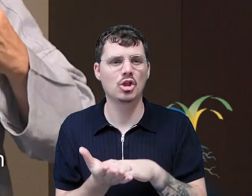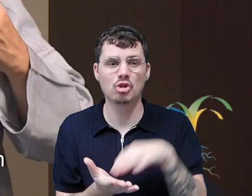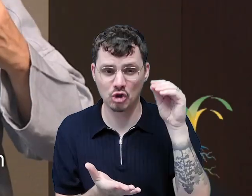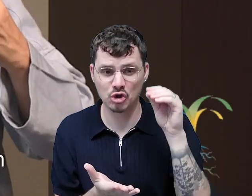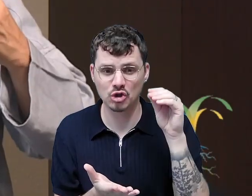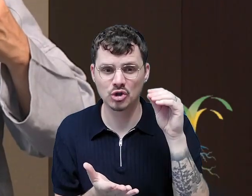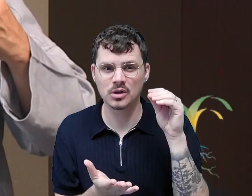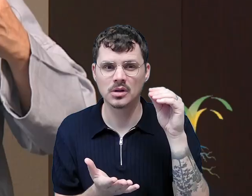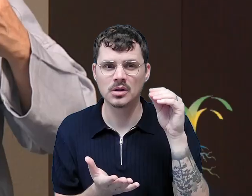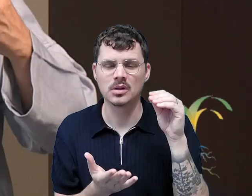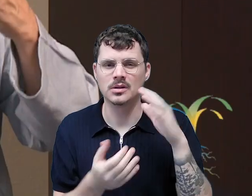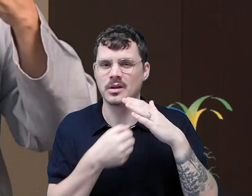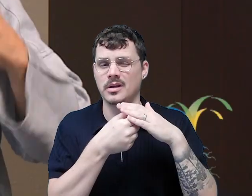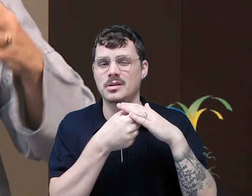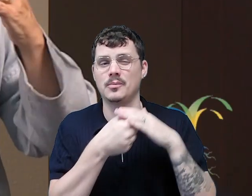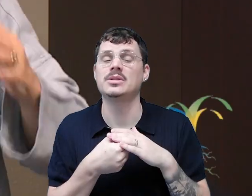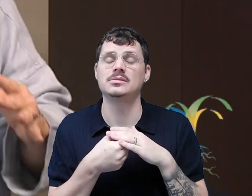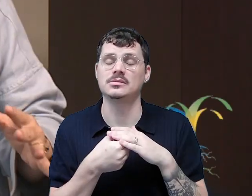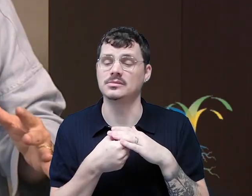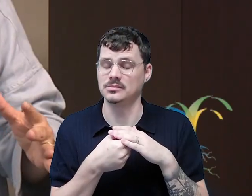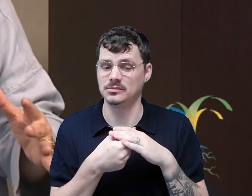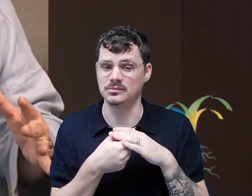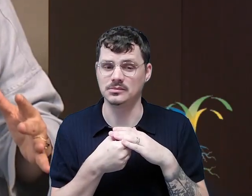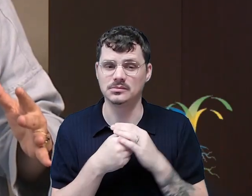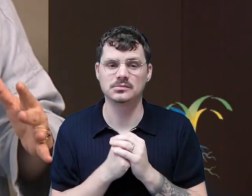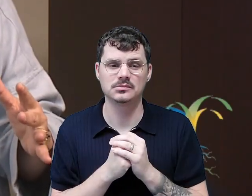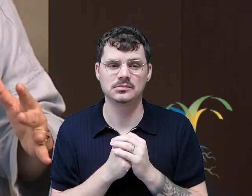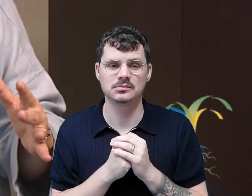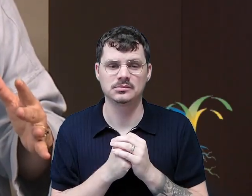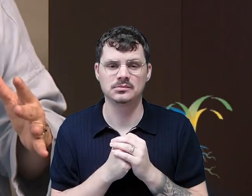and learn is markedly suppressed.